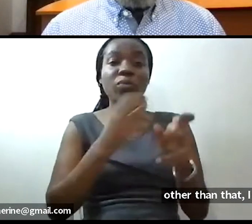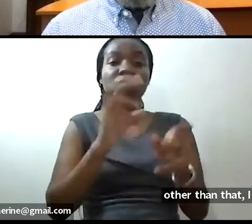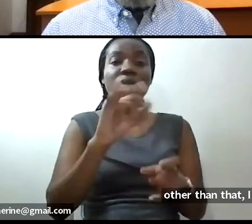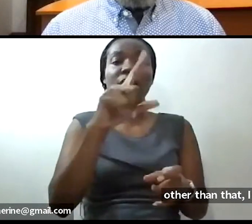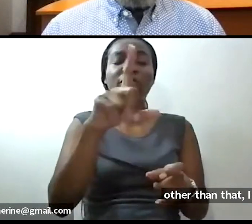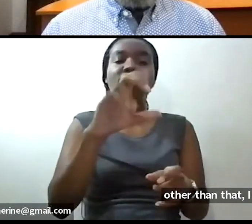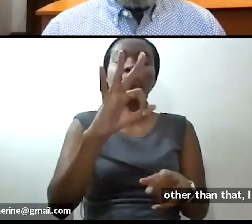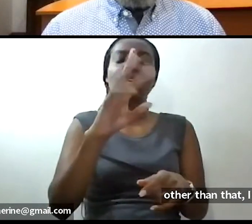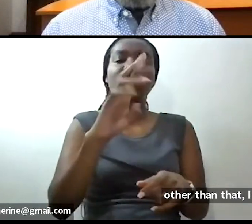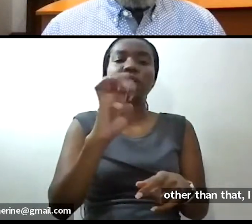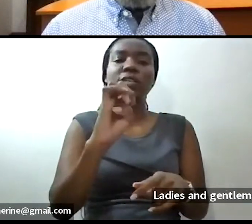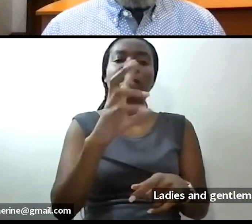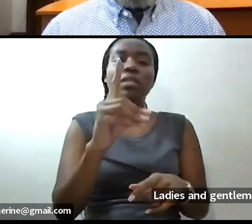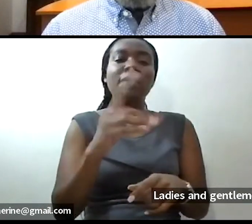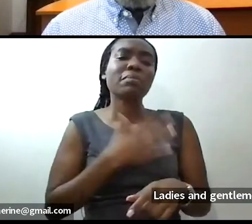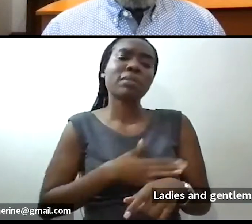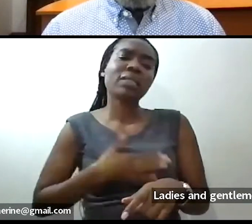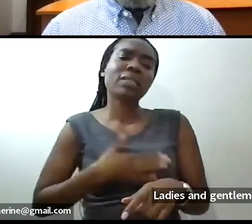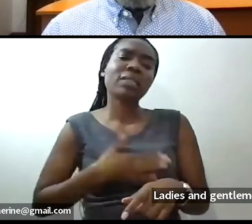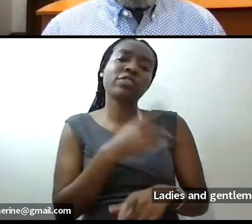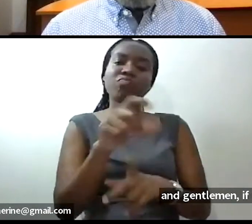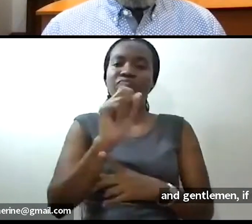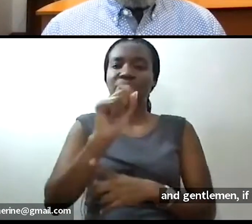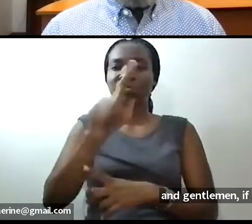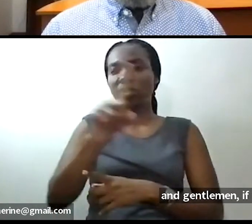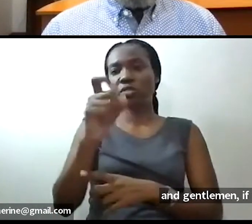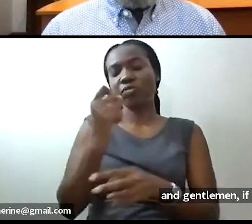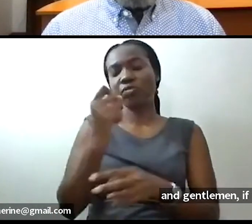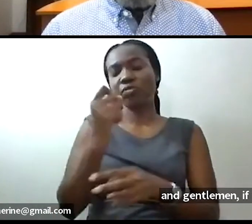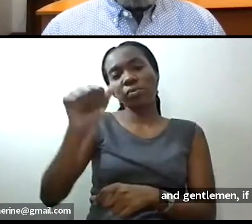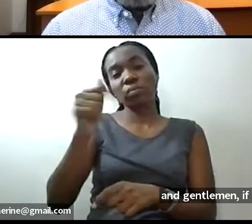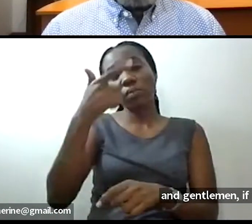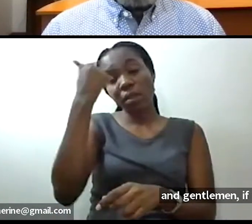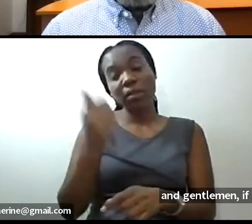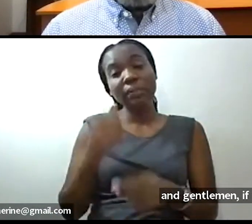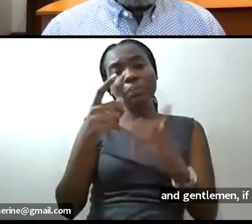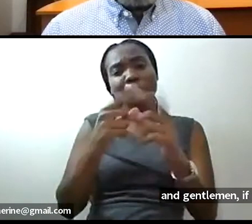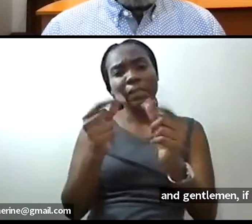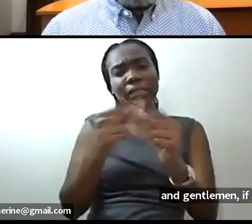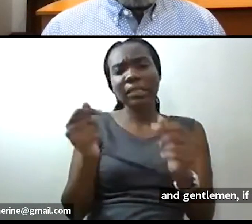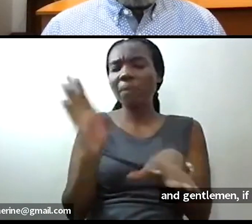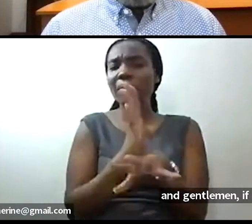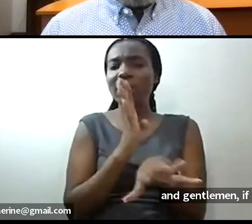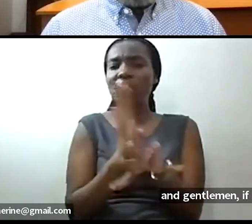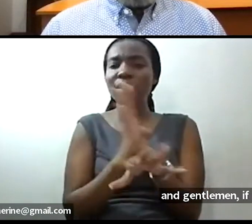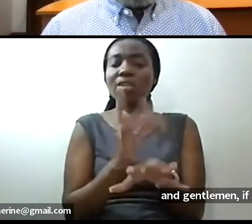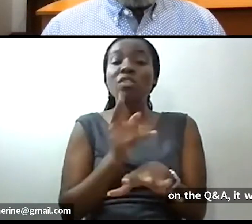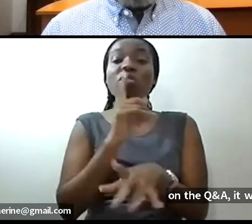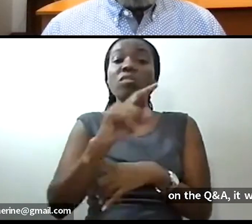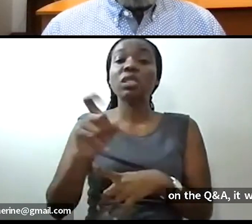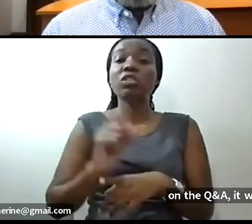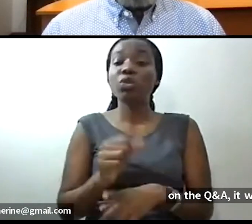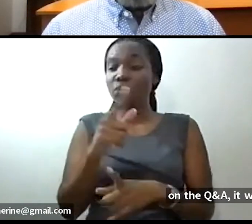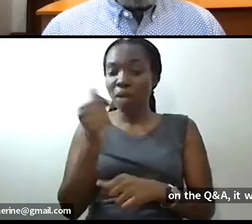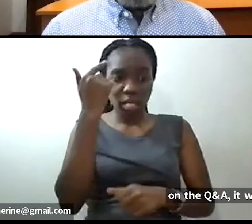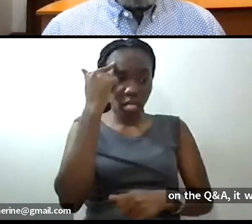your questions on the Q&A, it would be easier. The chat is too busy. My question, can one hedge and put